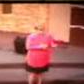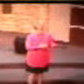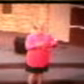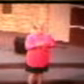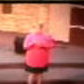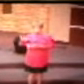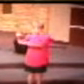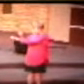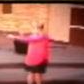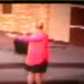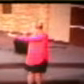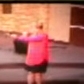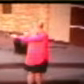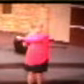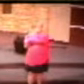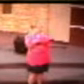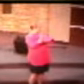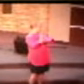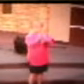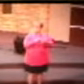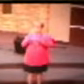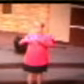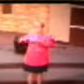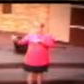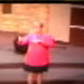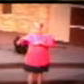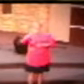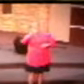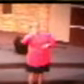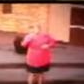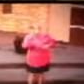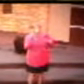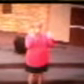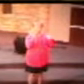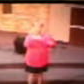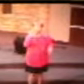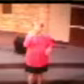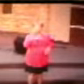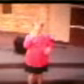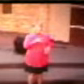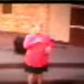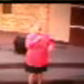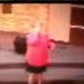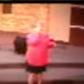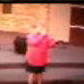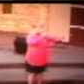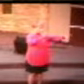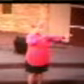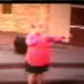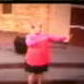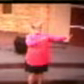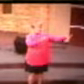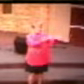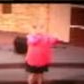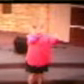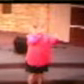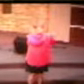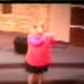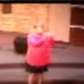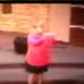John Mulliken, an amazing, extraordinary leader. I've come to know Pat over the last few years. I